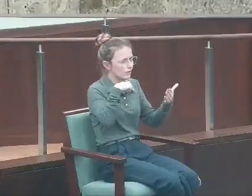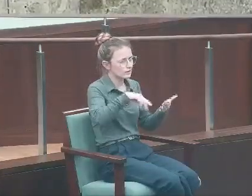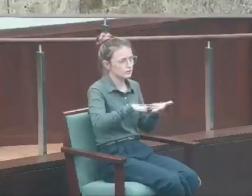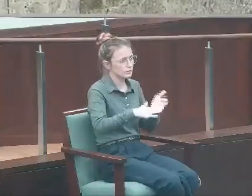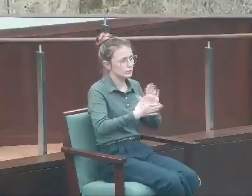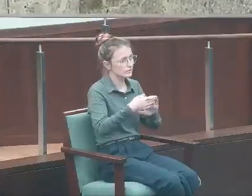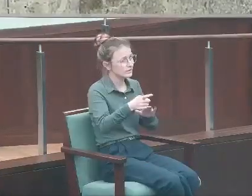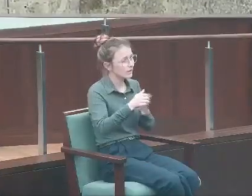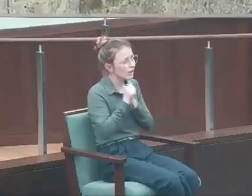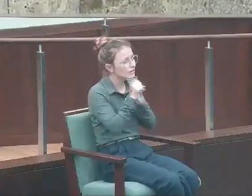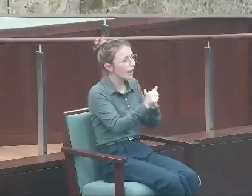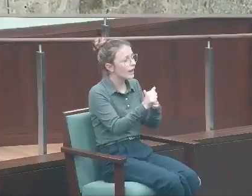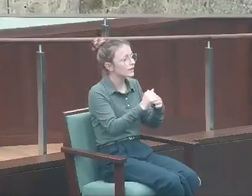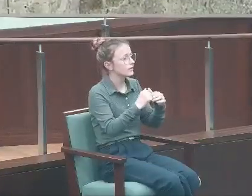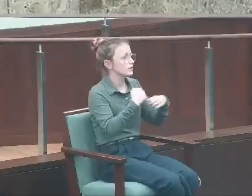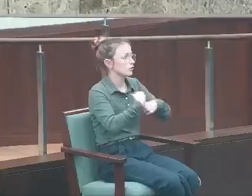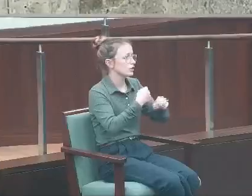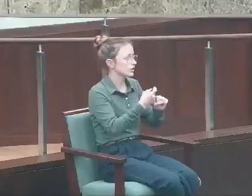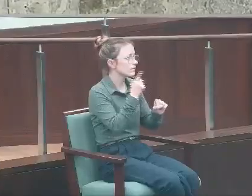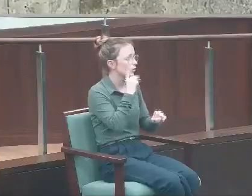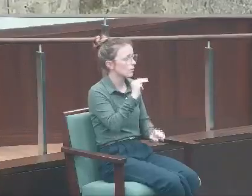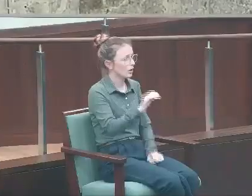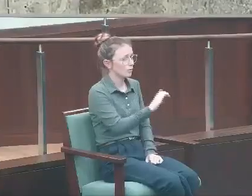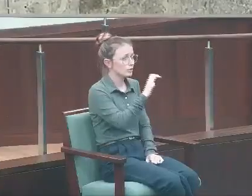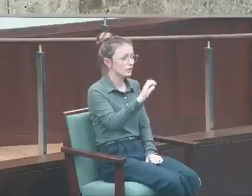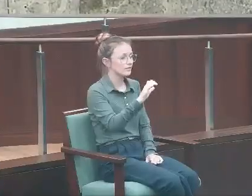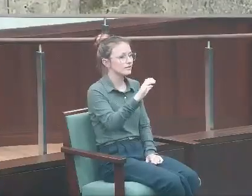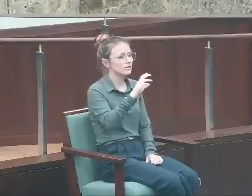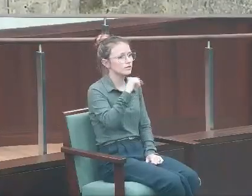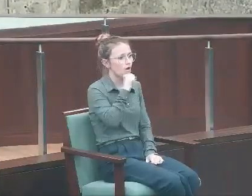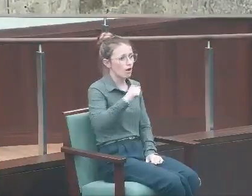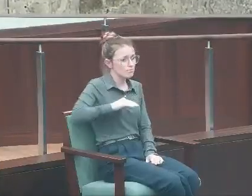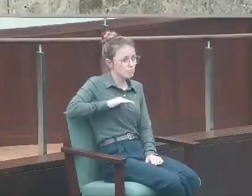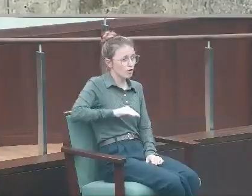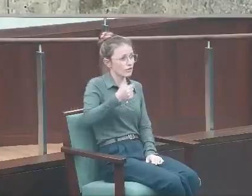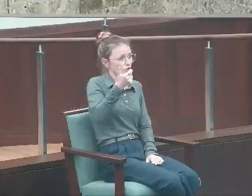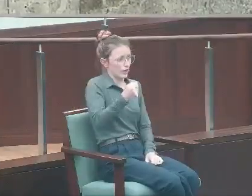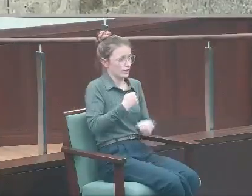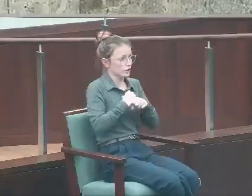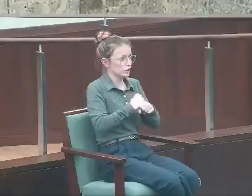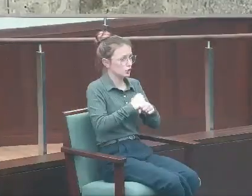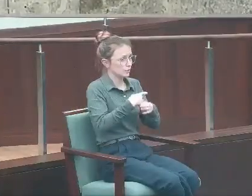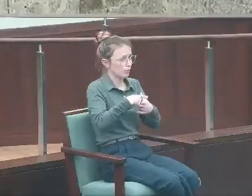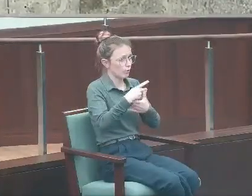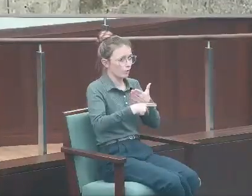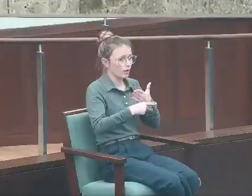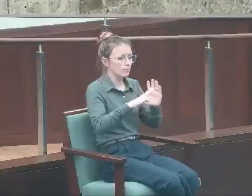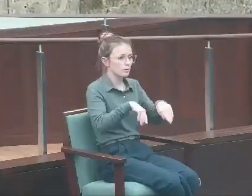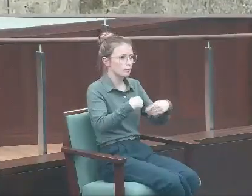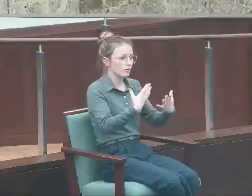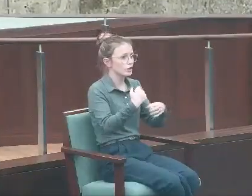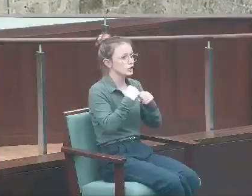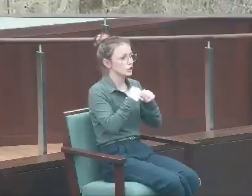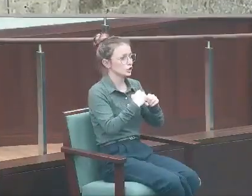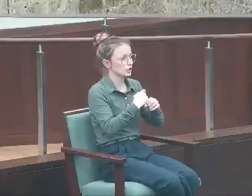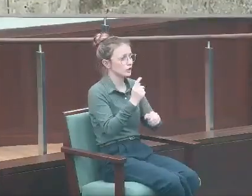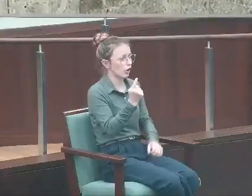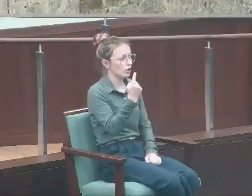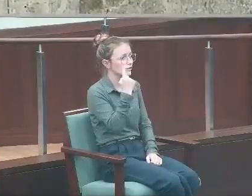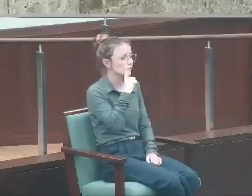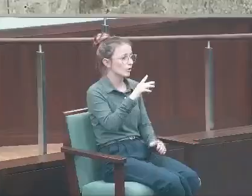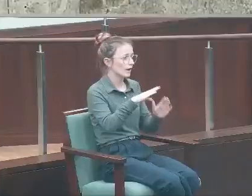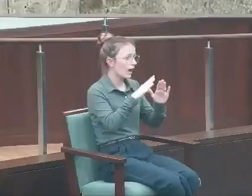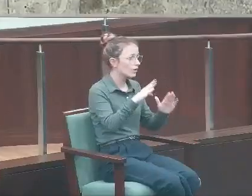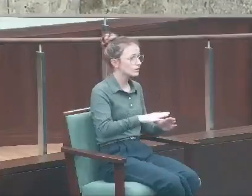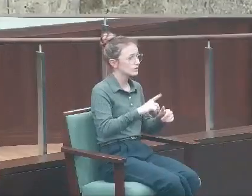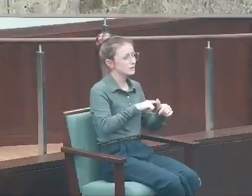spearheaded the creation of Montgomery County's signature nonprofit grant security program, which provides security dollars for houses of worship and